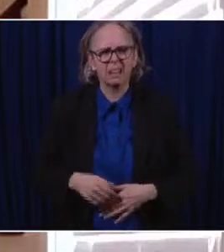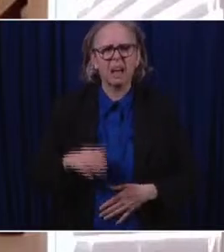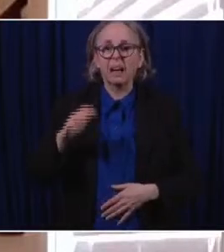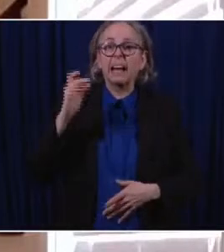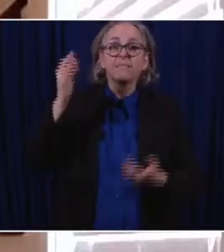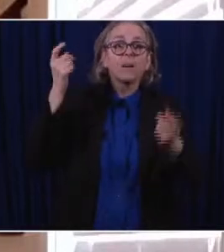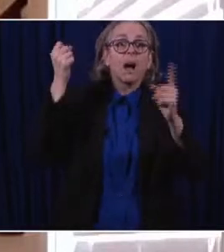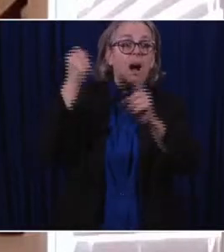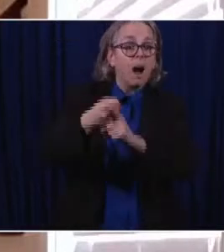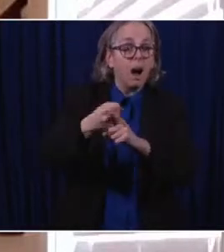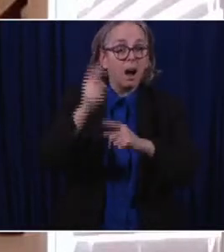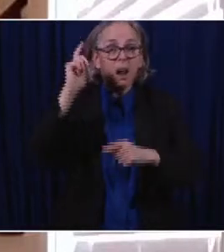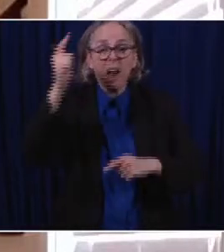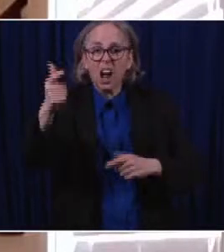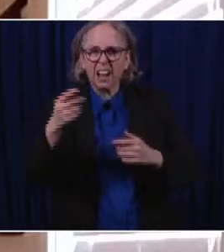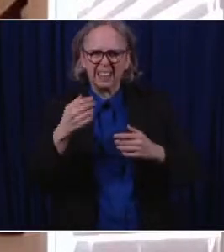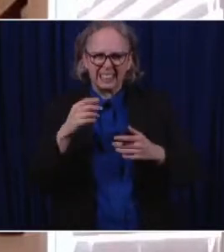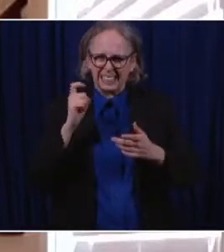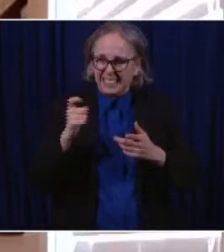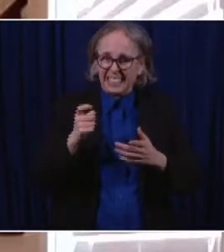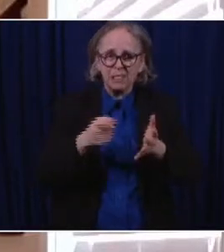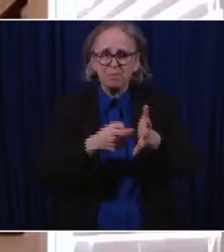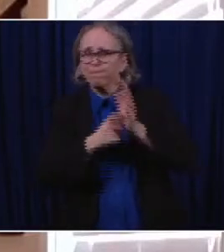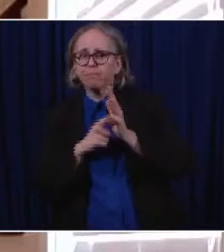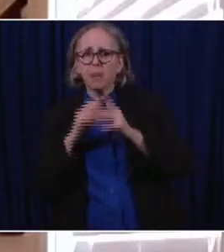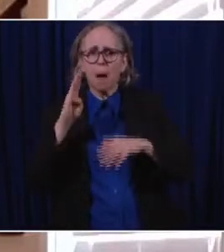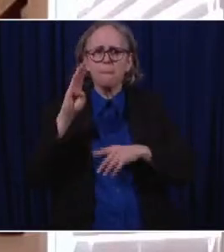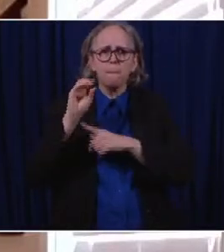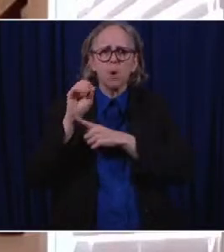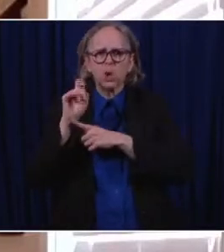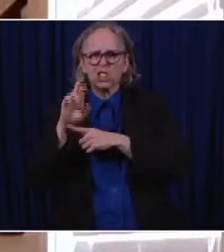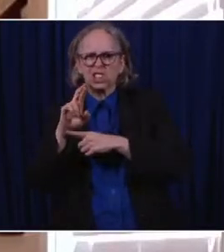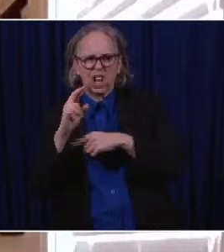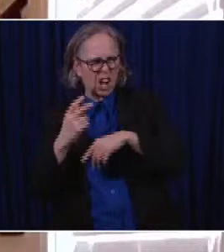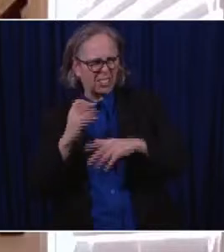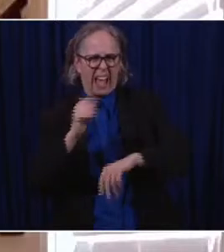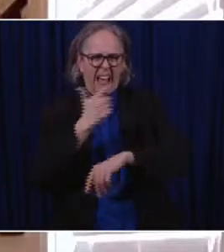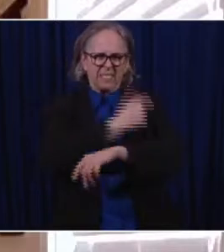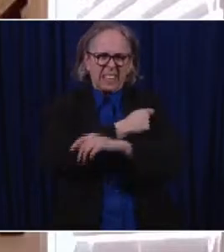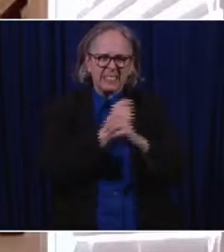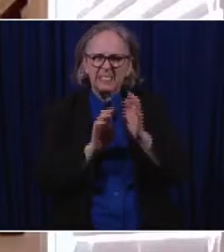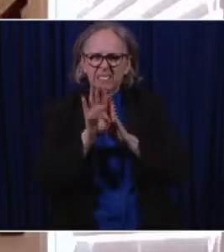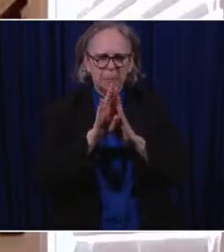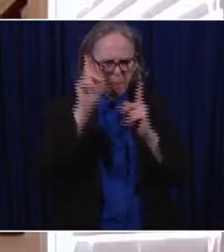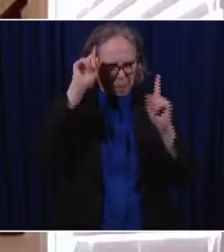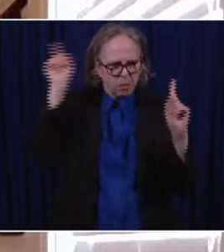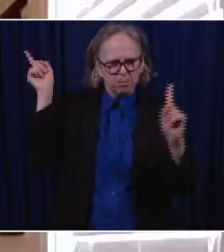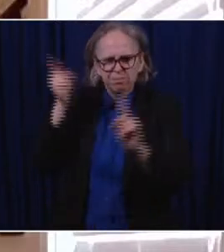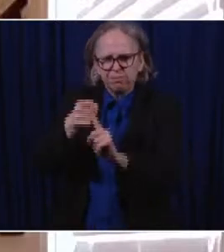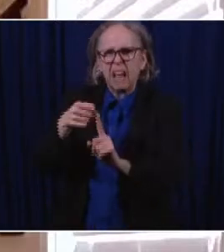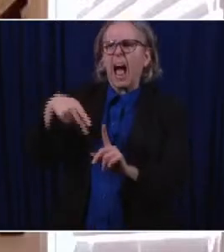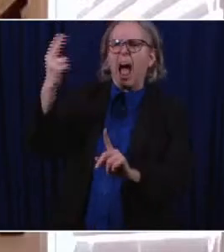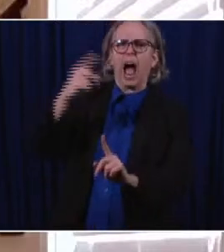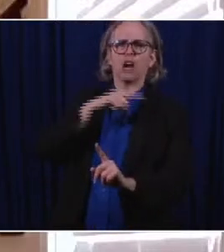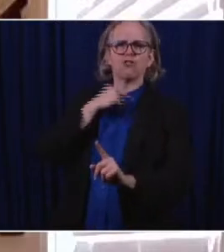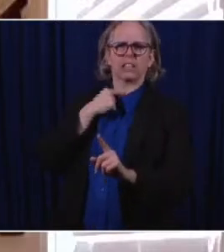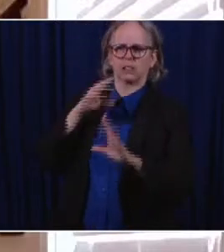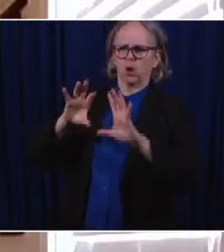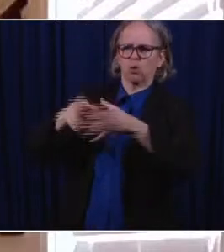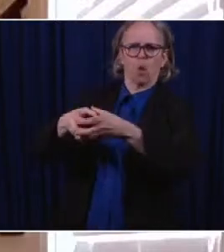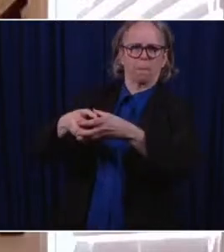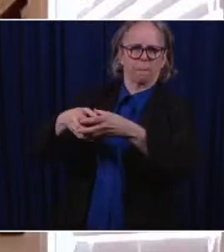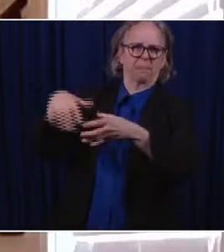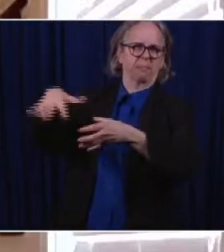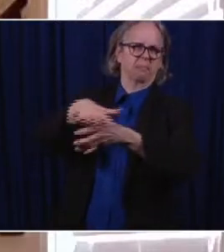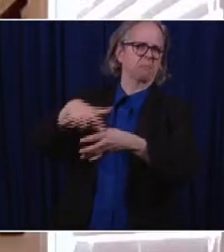are it would be targeted to our more vulnerable populations, the populations that currently we're referring to